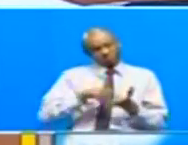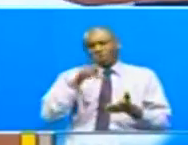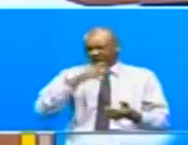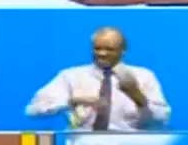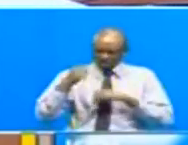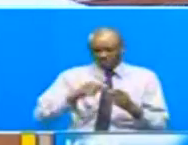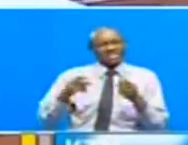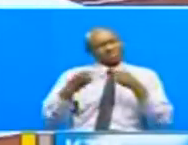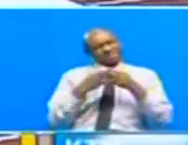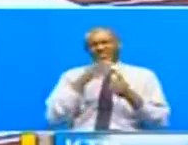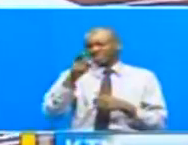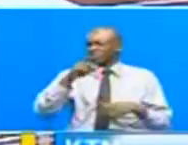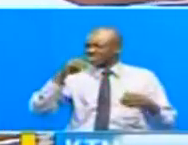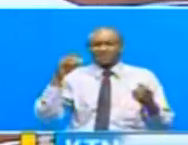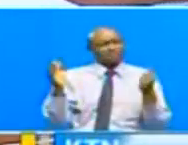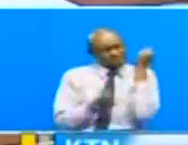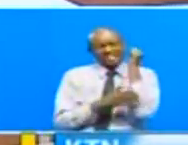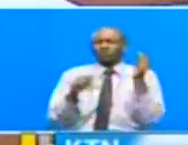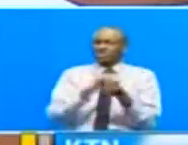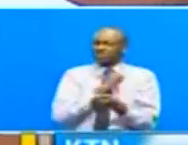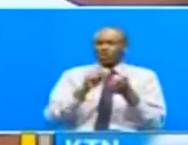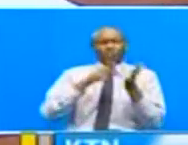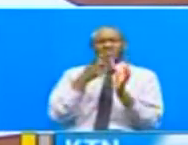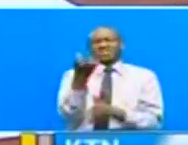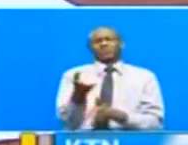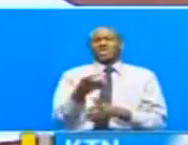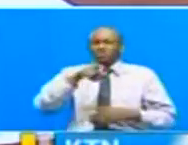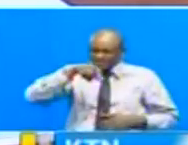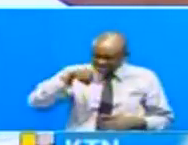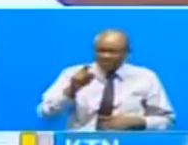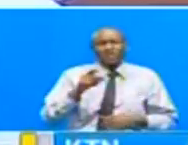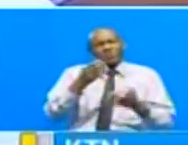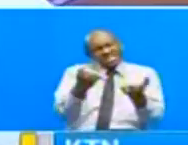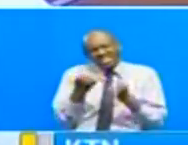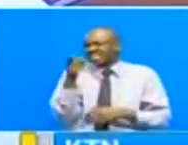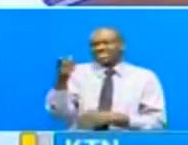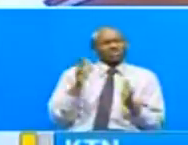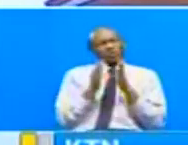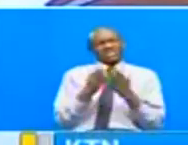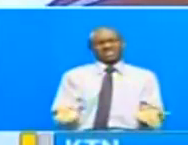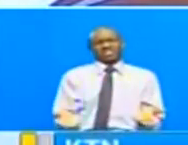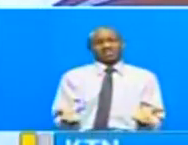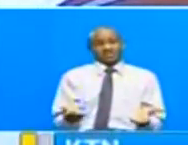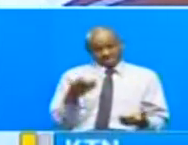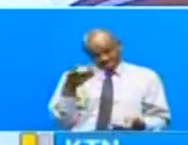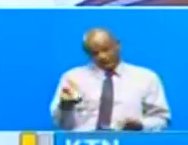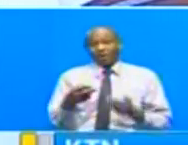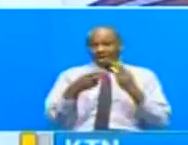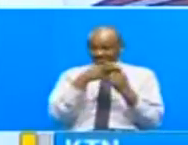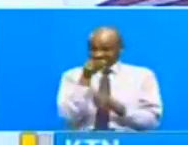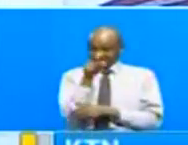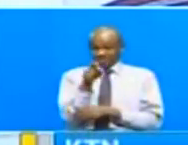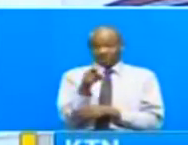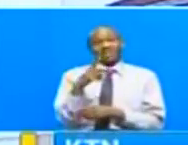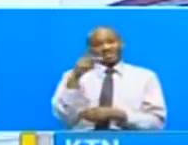that took place in Kibra. You say it is reckless to destroy facilities that you are badly in need of. Well, Guru Under Fire is our hashtag. This